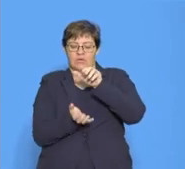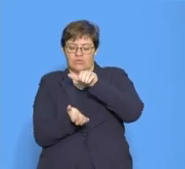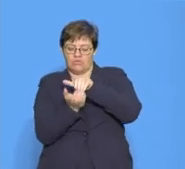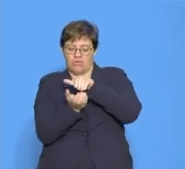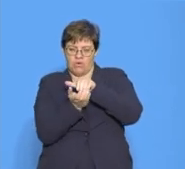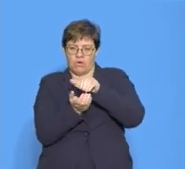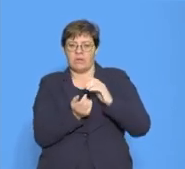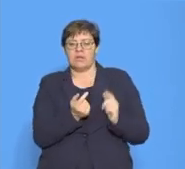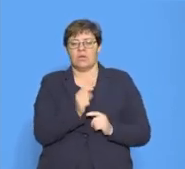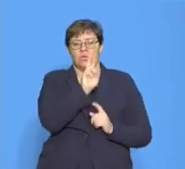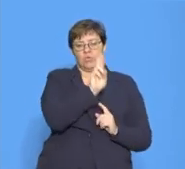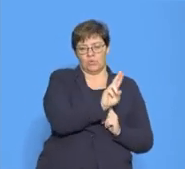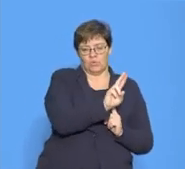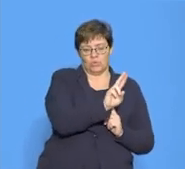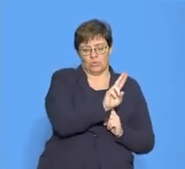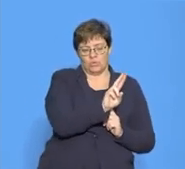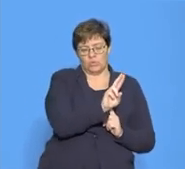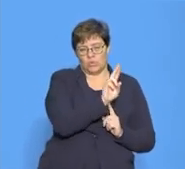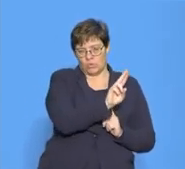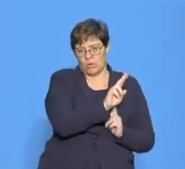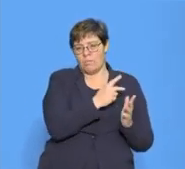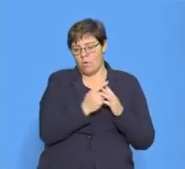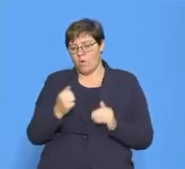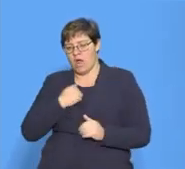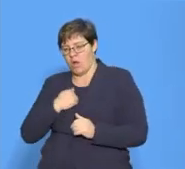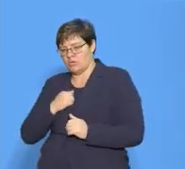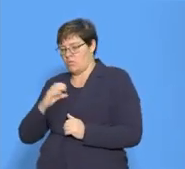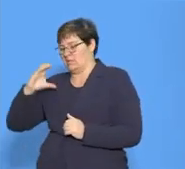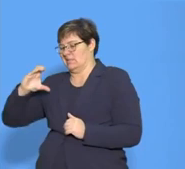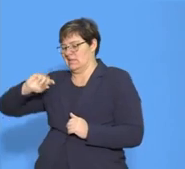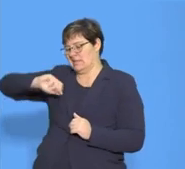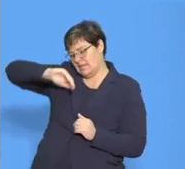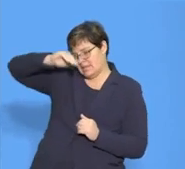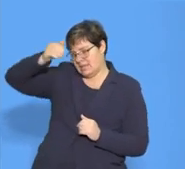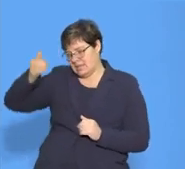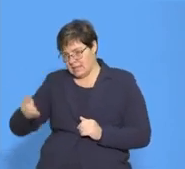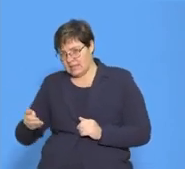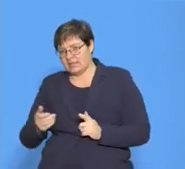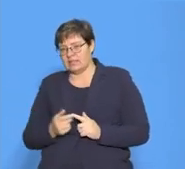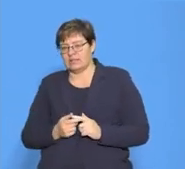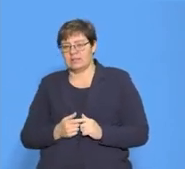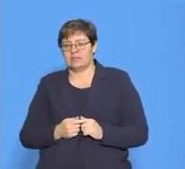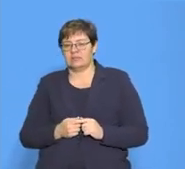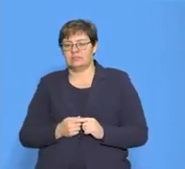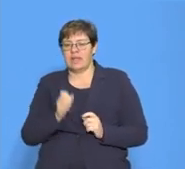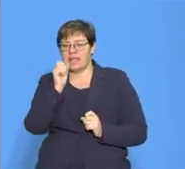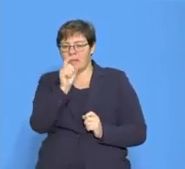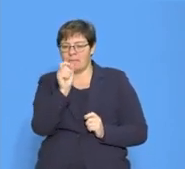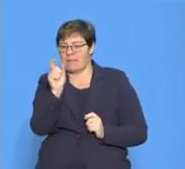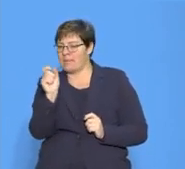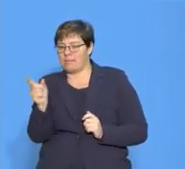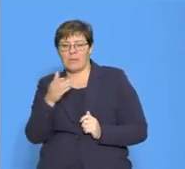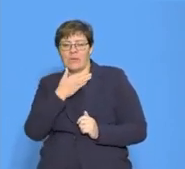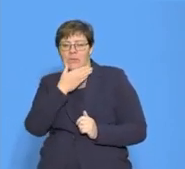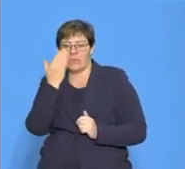of the palate and the jaw is more U-shaped, whereas if you have a look in humans, our canines are very small.